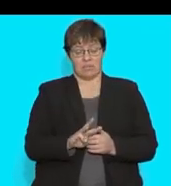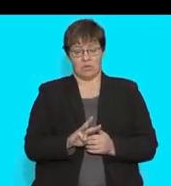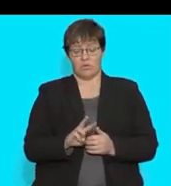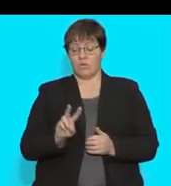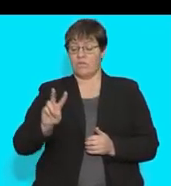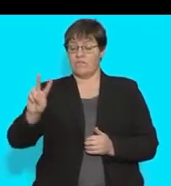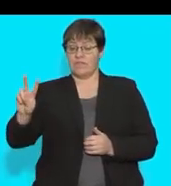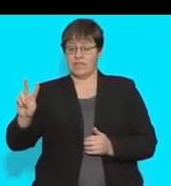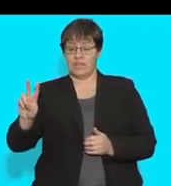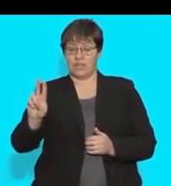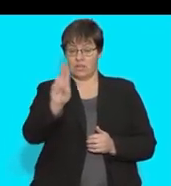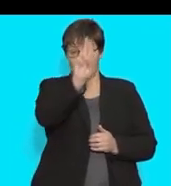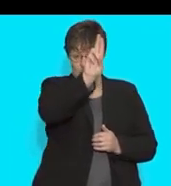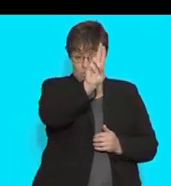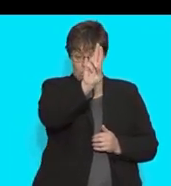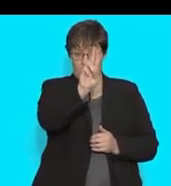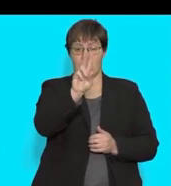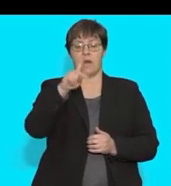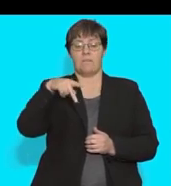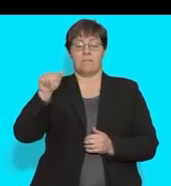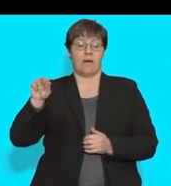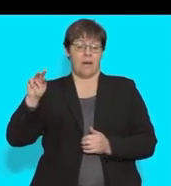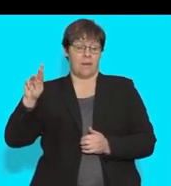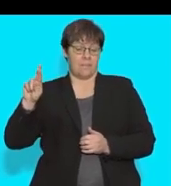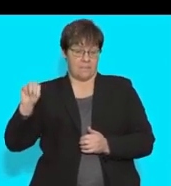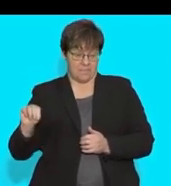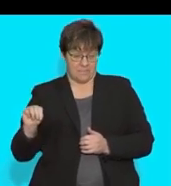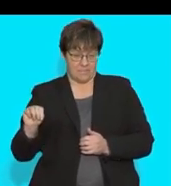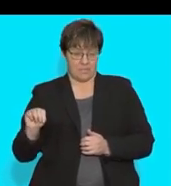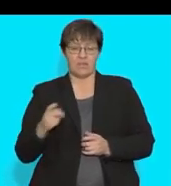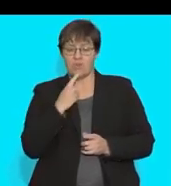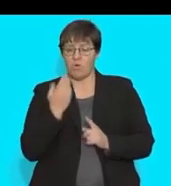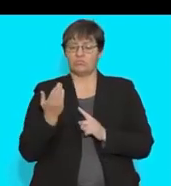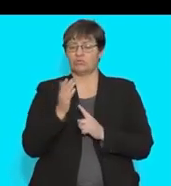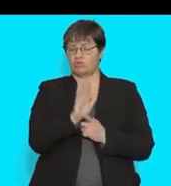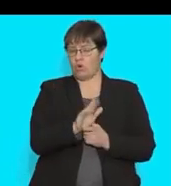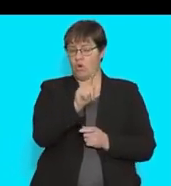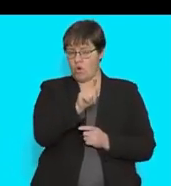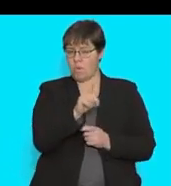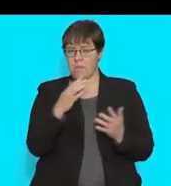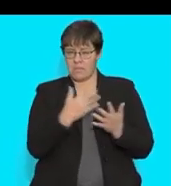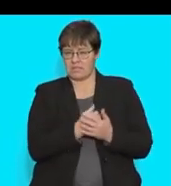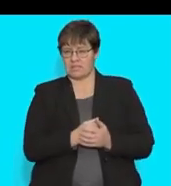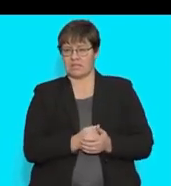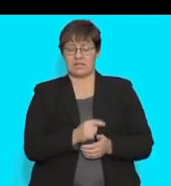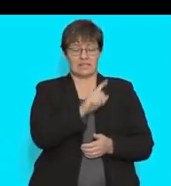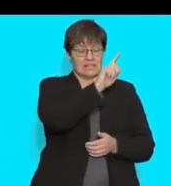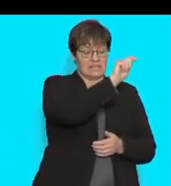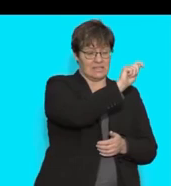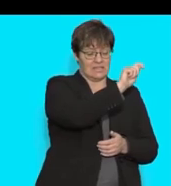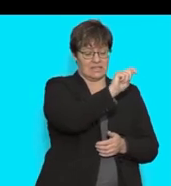TWVU is a parallelogram. So I'm just going to draw out the lines that are missing, which is